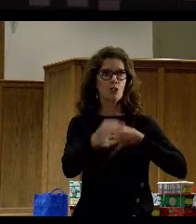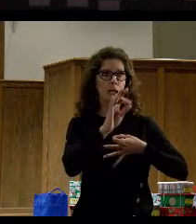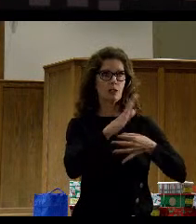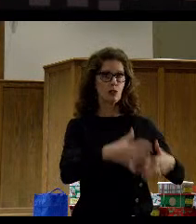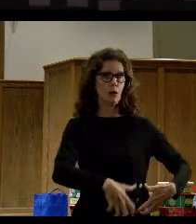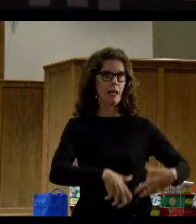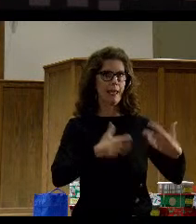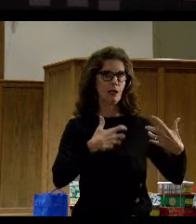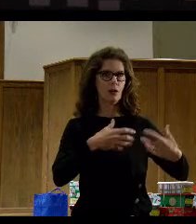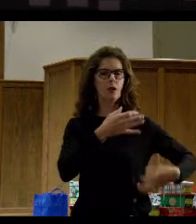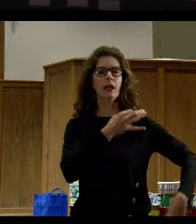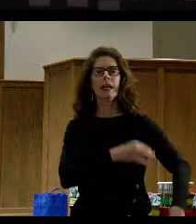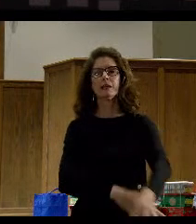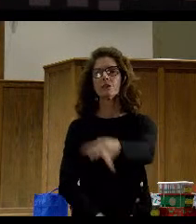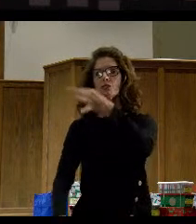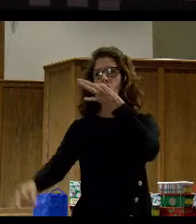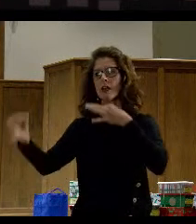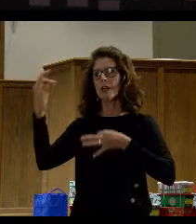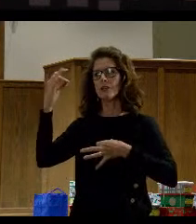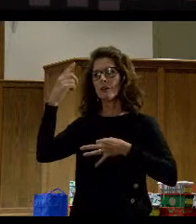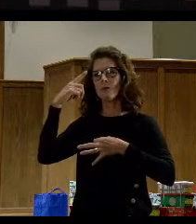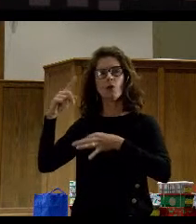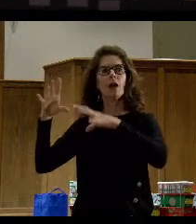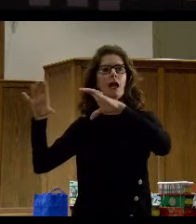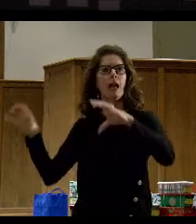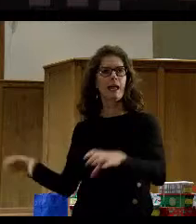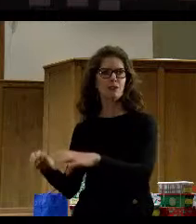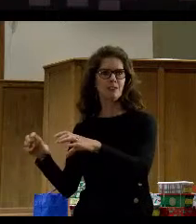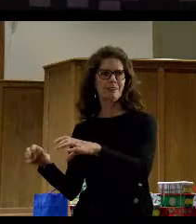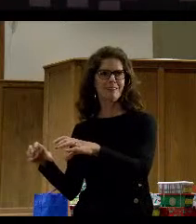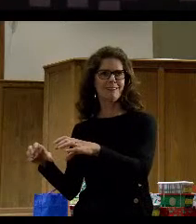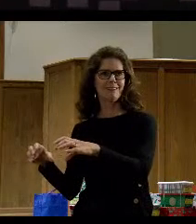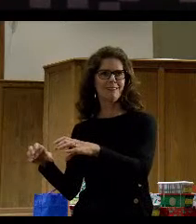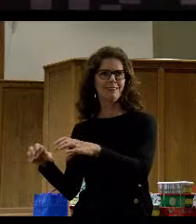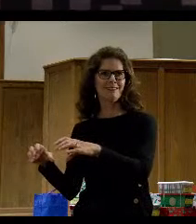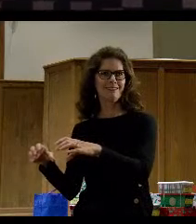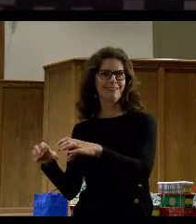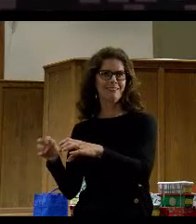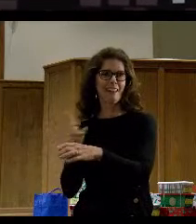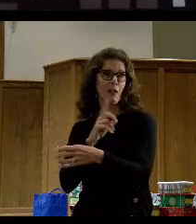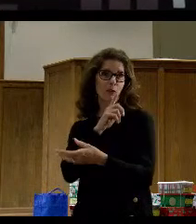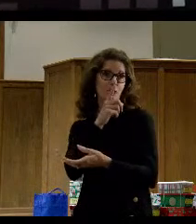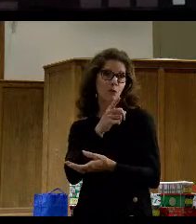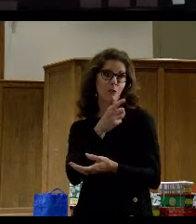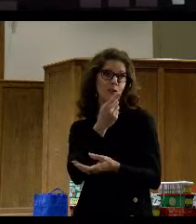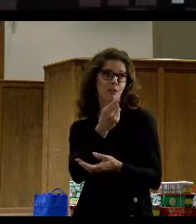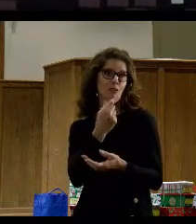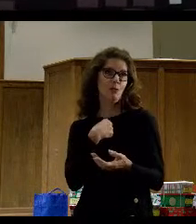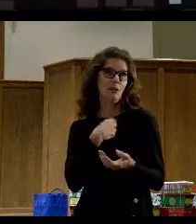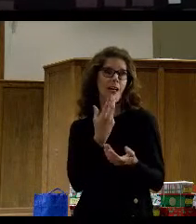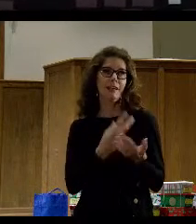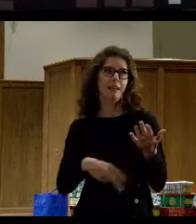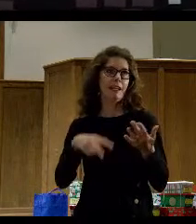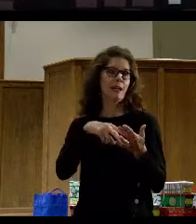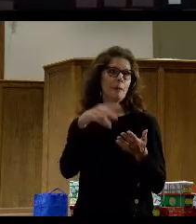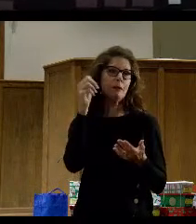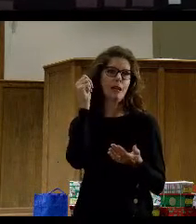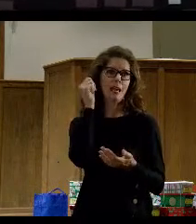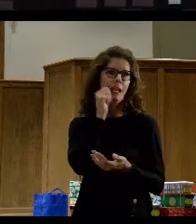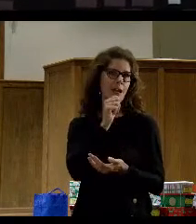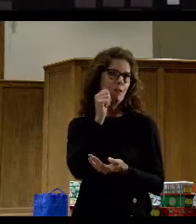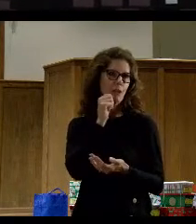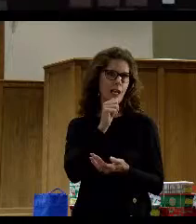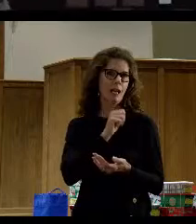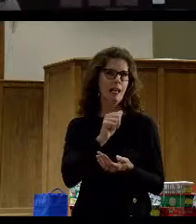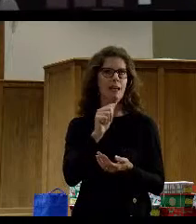something about it. Because the truth is, you and I wake up and we've got 14, 15, 16, 17 hours to be awake before we go to sleep again, and we